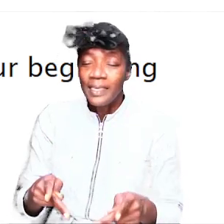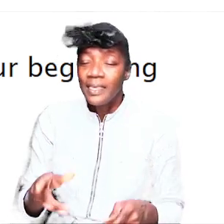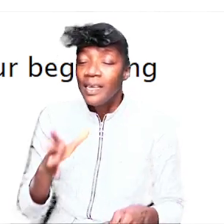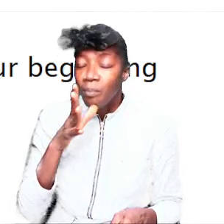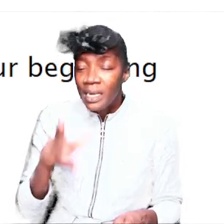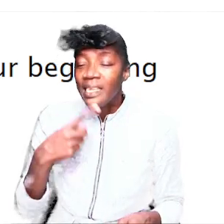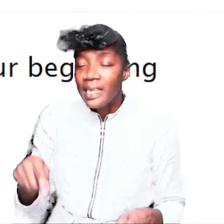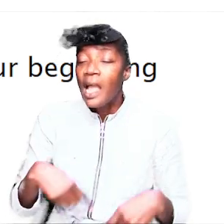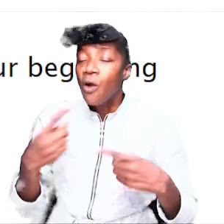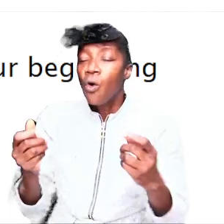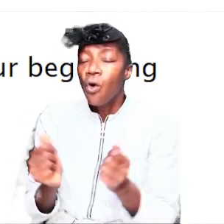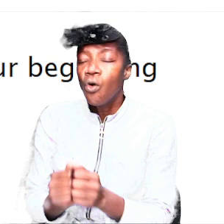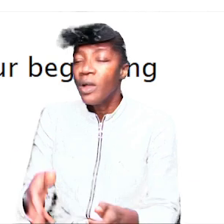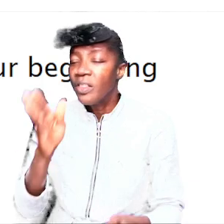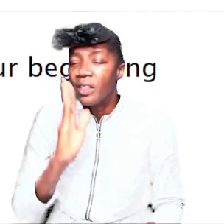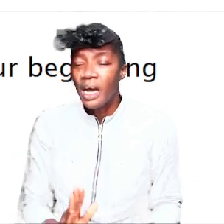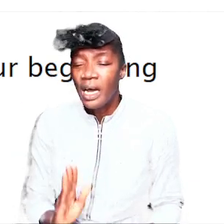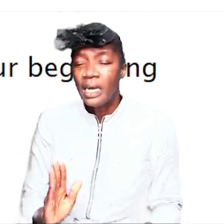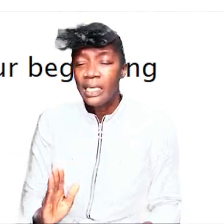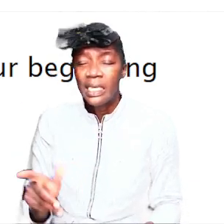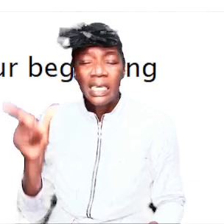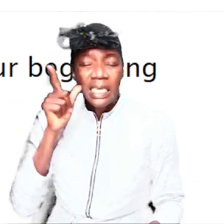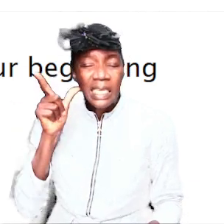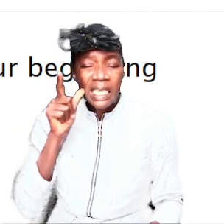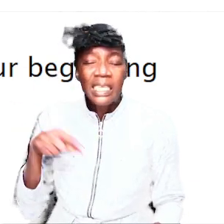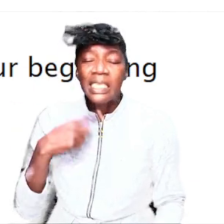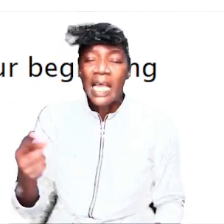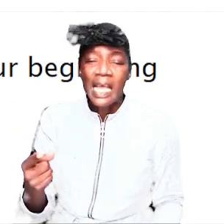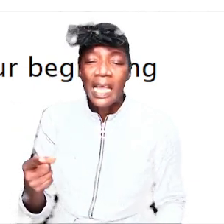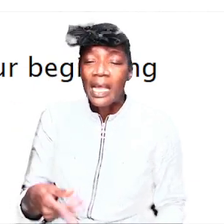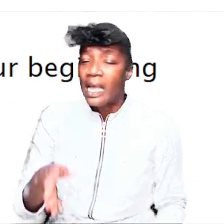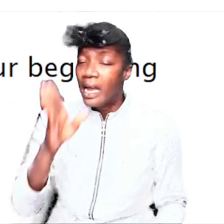lady turned to her mother and said, look here, God can ride in the chunk.